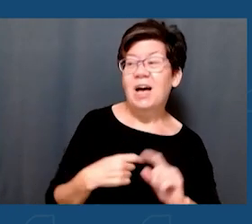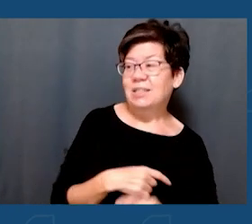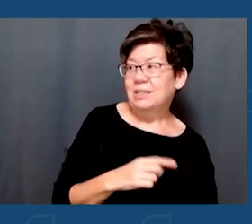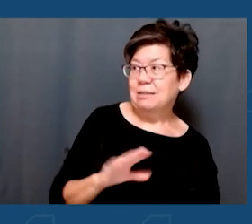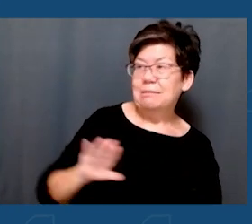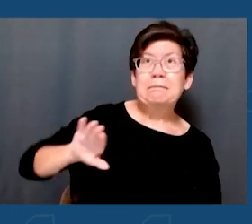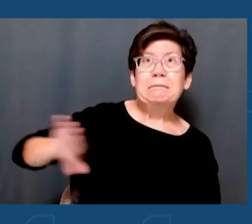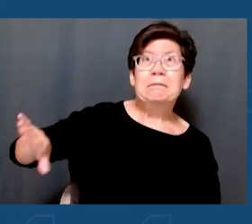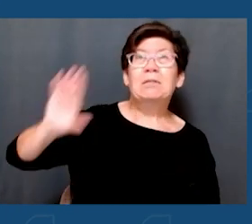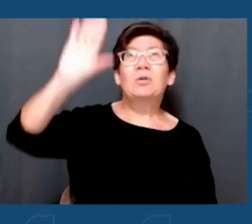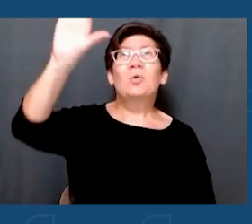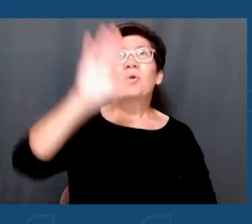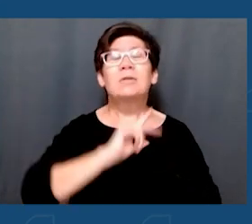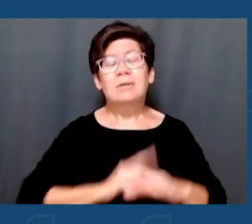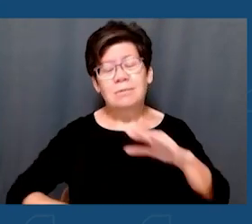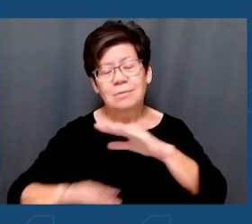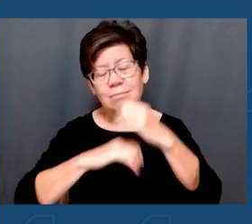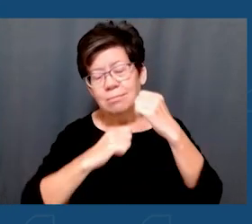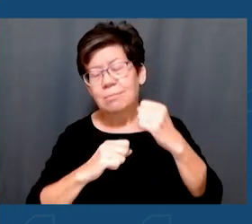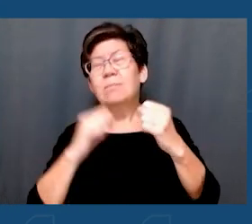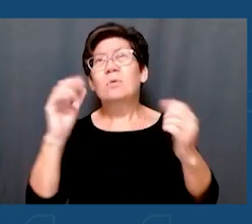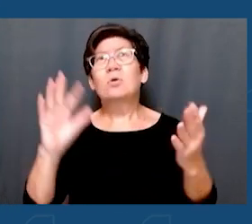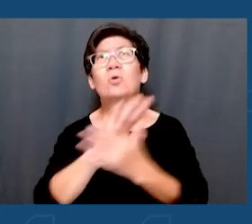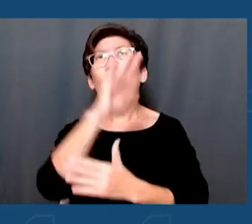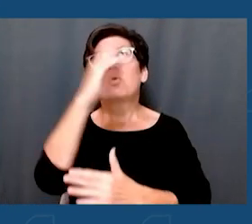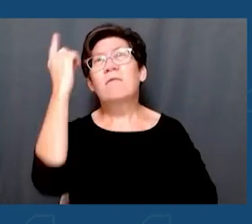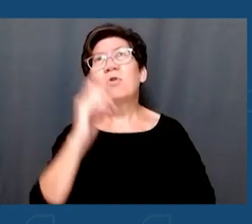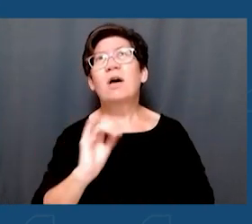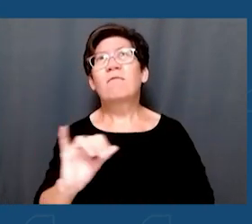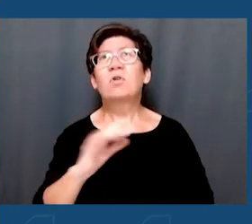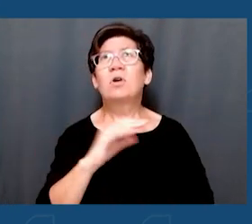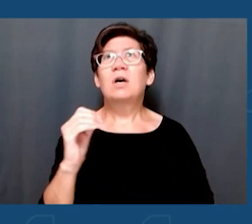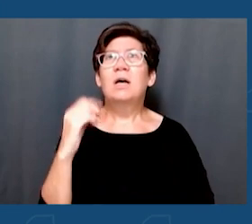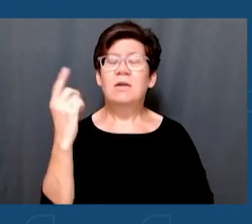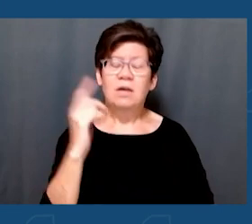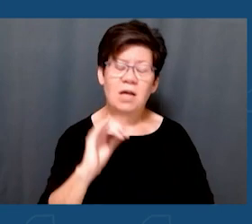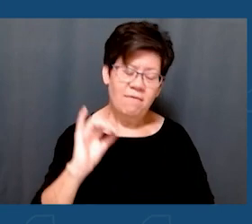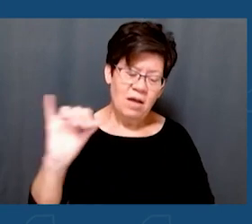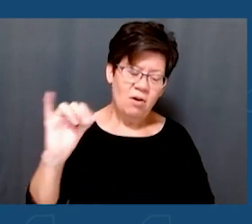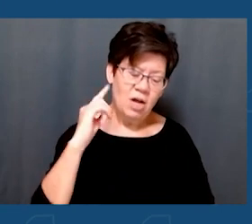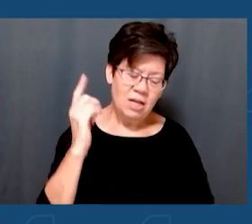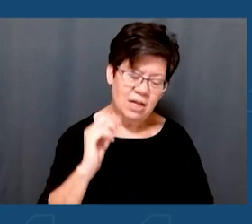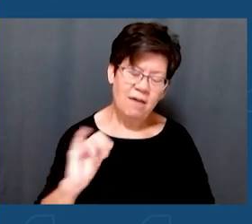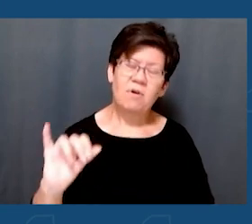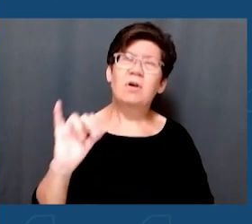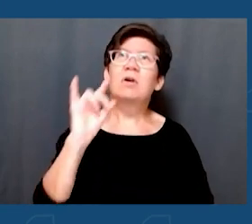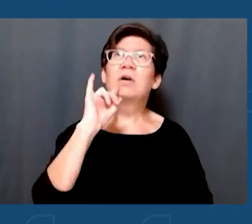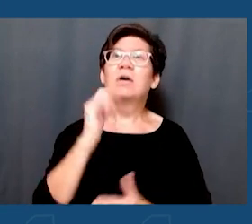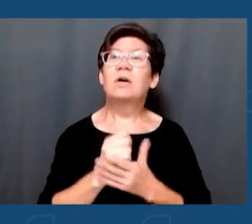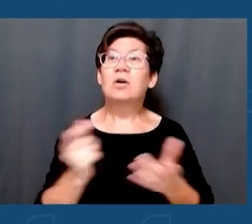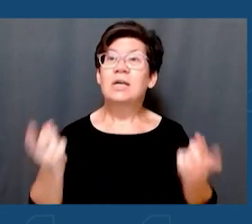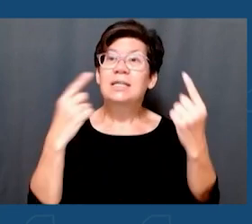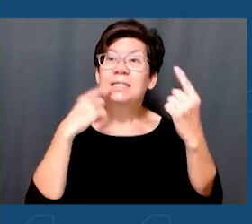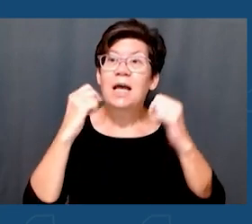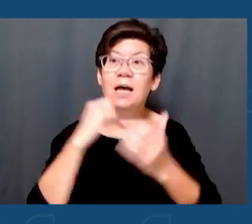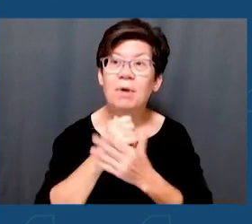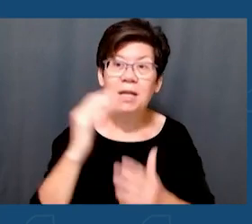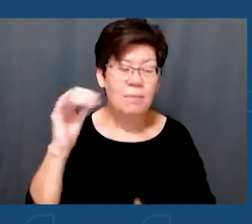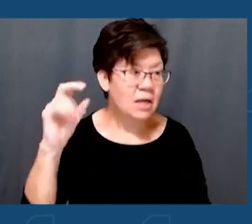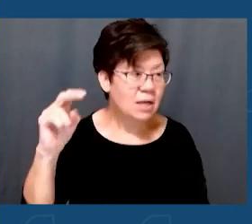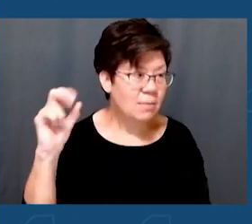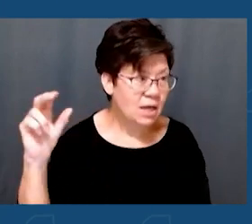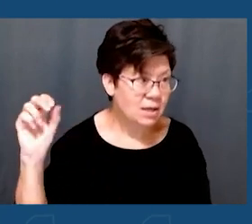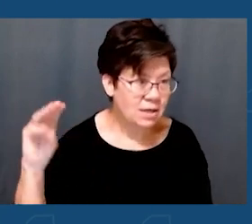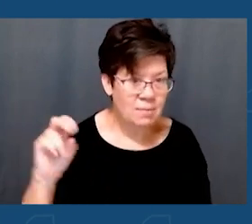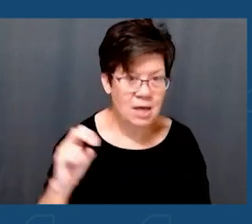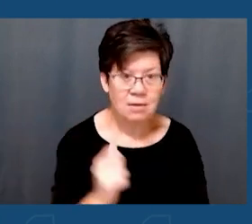the power and the glory forever and ever and ever. Everyone say amen, amen, amen,